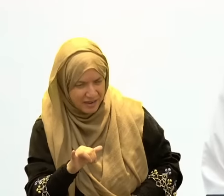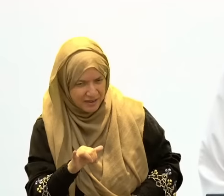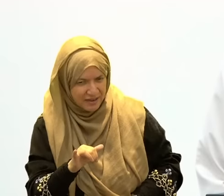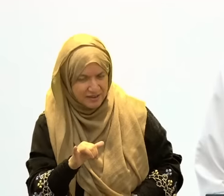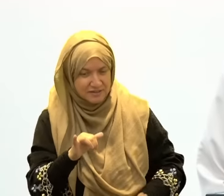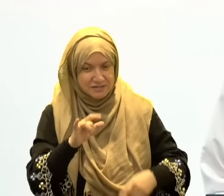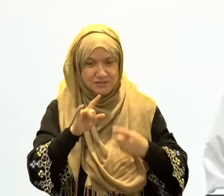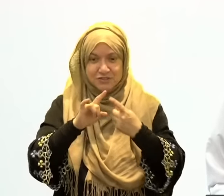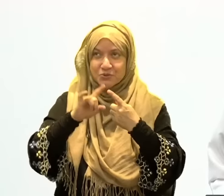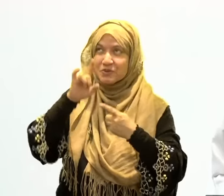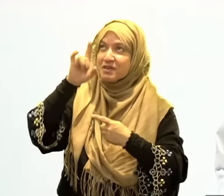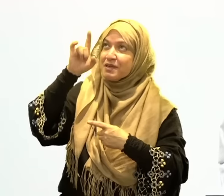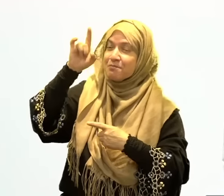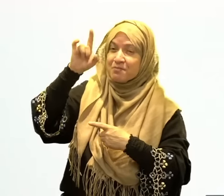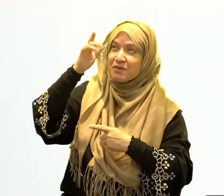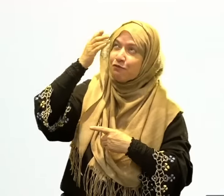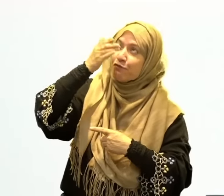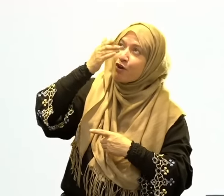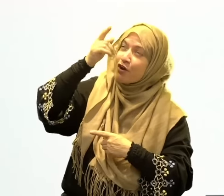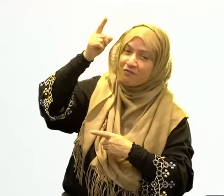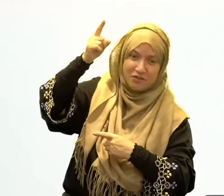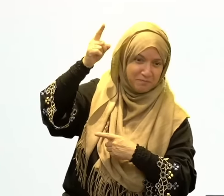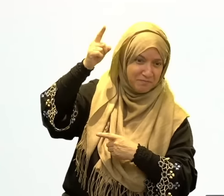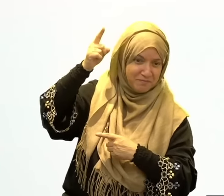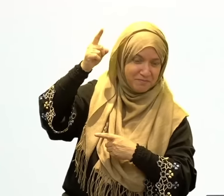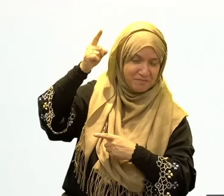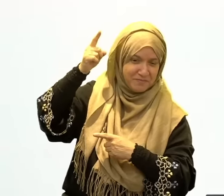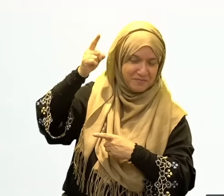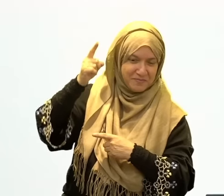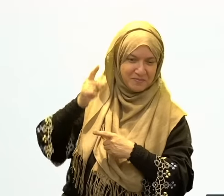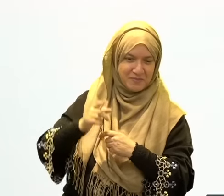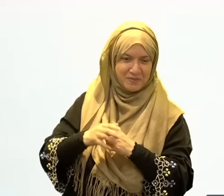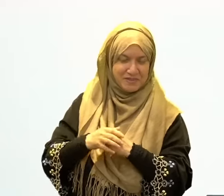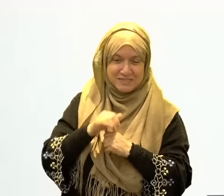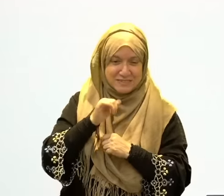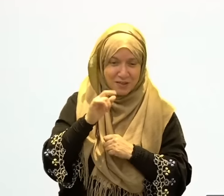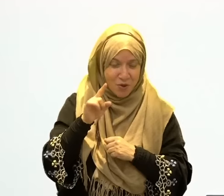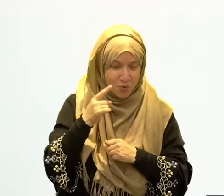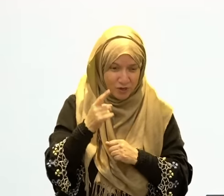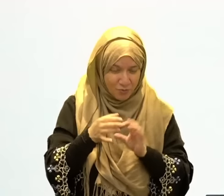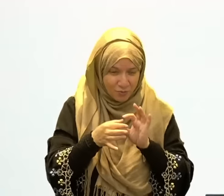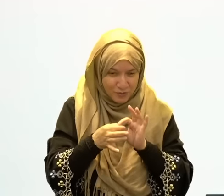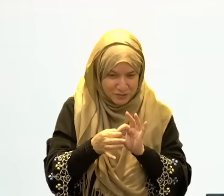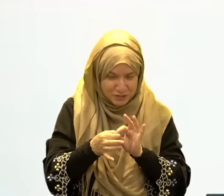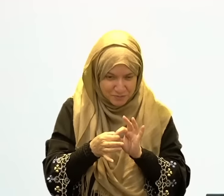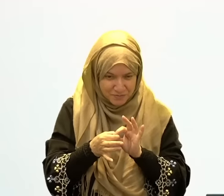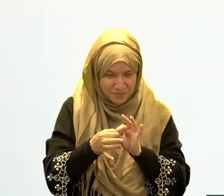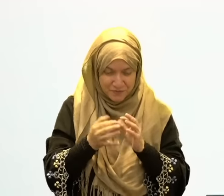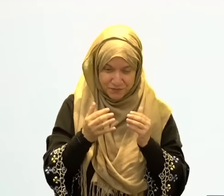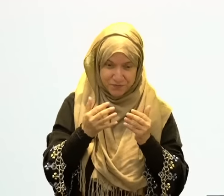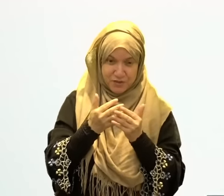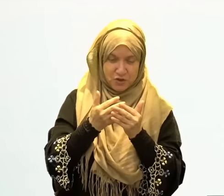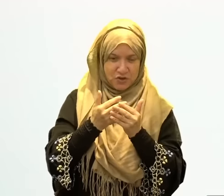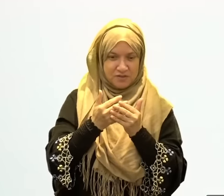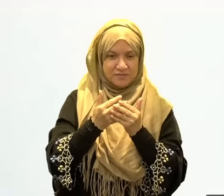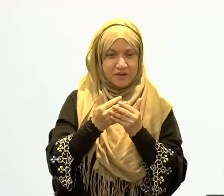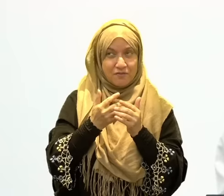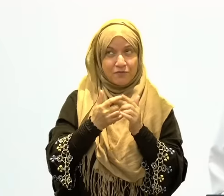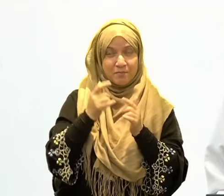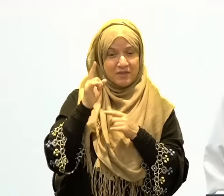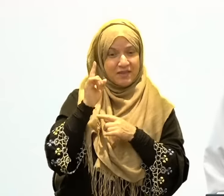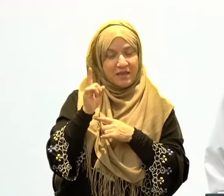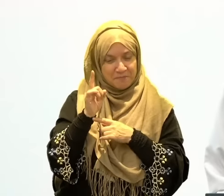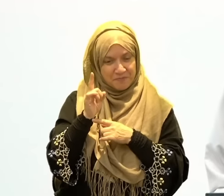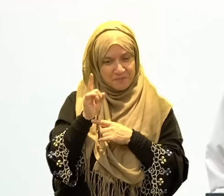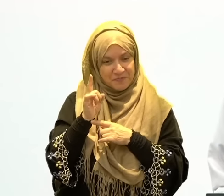this to be a relationship of fear. Allah did not create you to only have a relationship of fear in relation to Him.